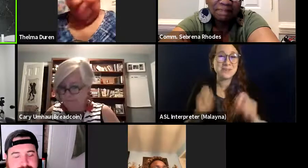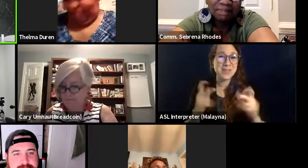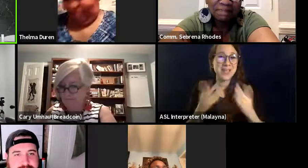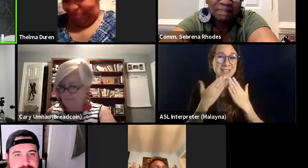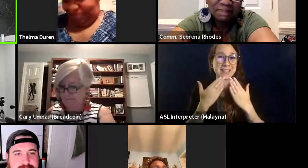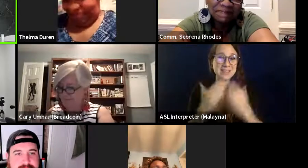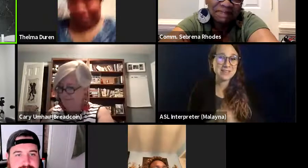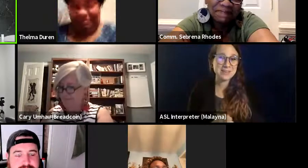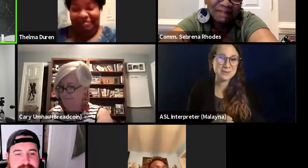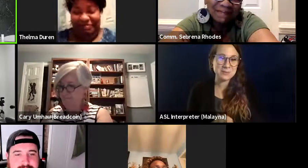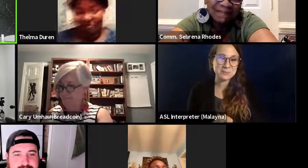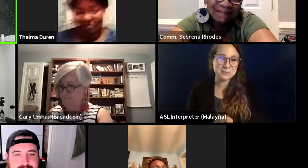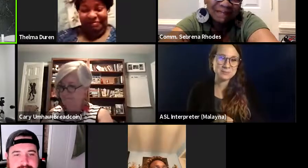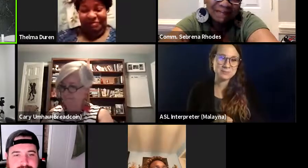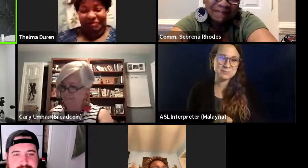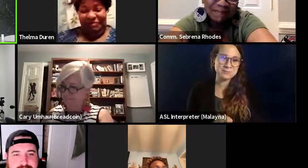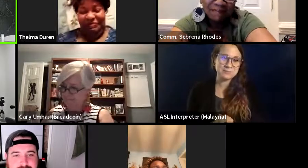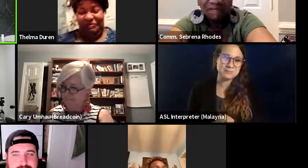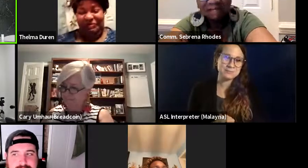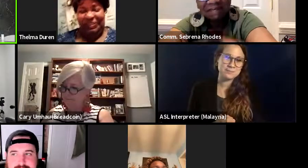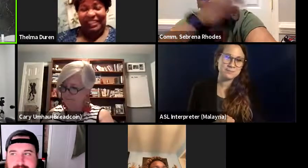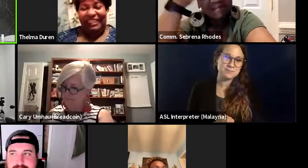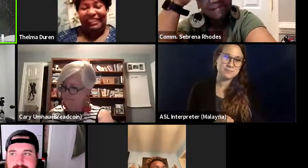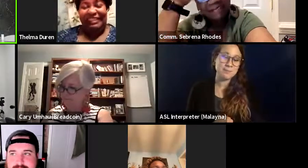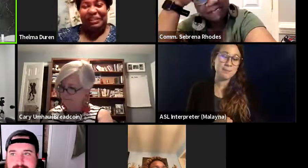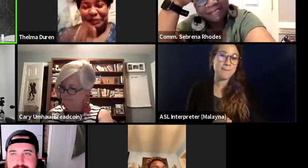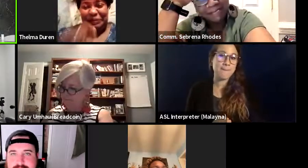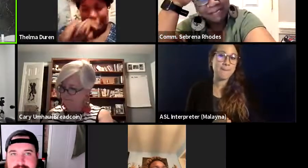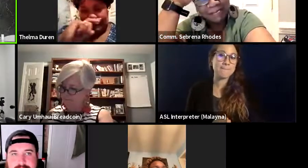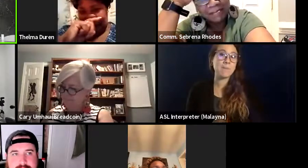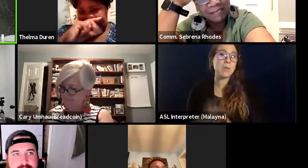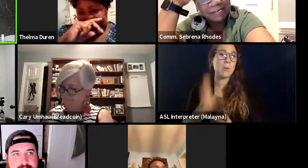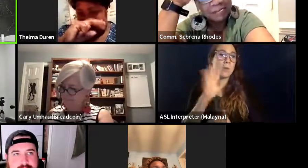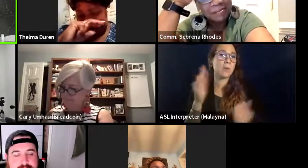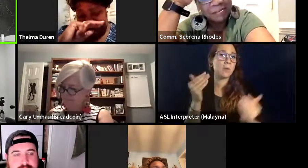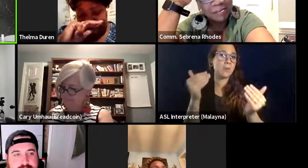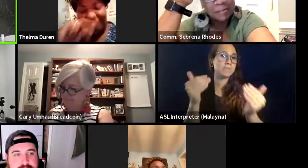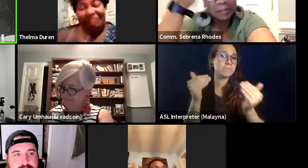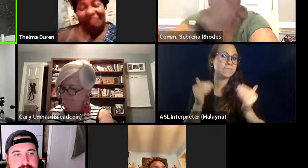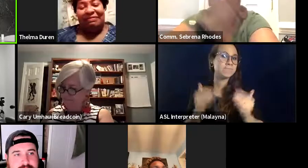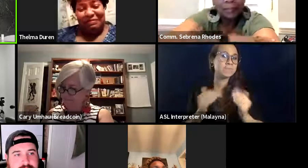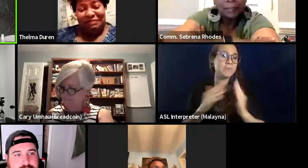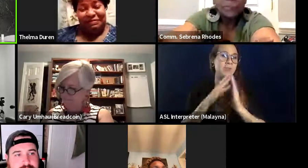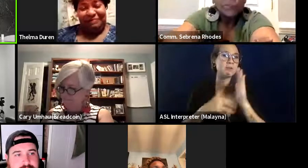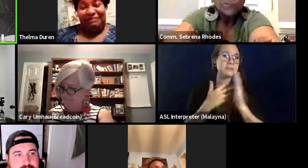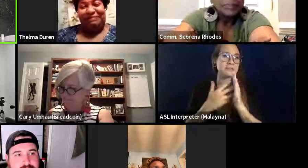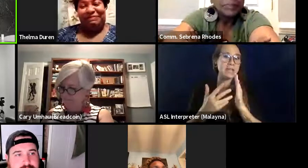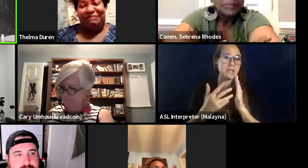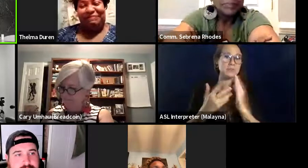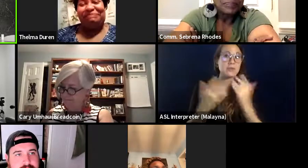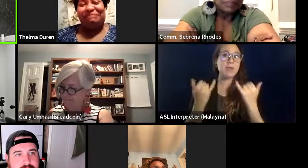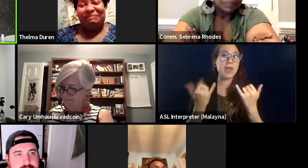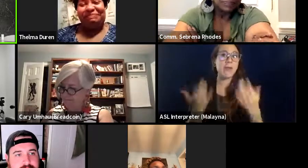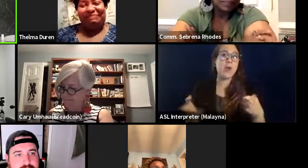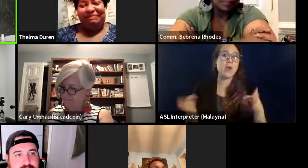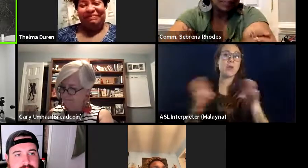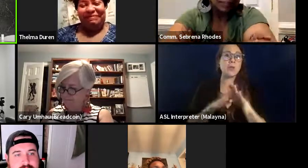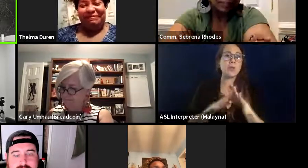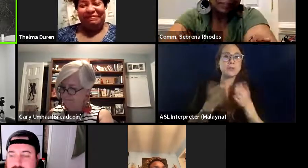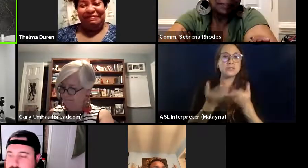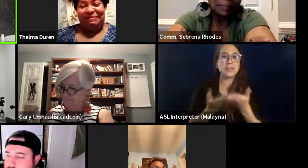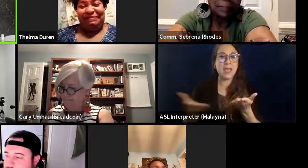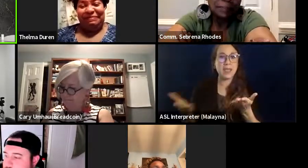you. Okay, so we'll go ahead and move forward in our agenda to our closing